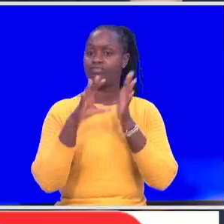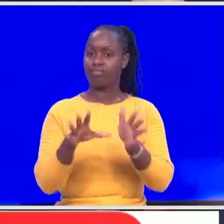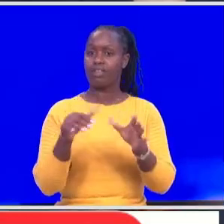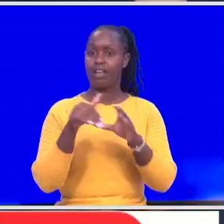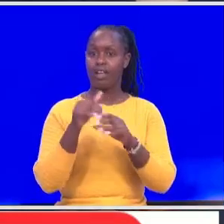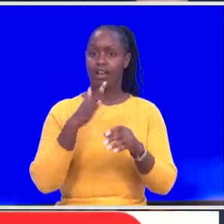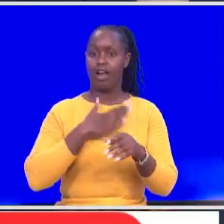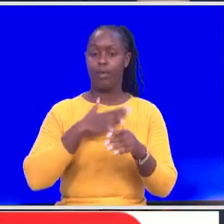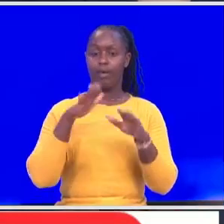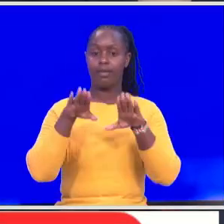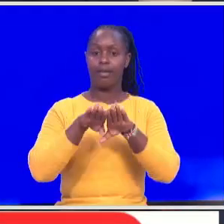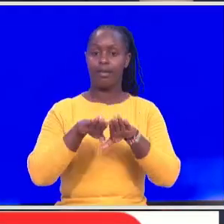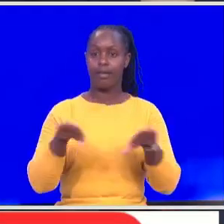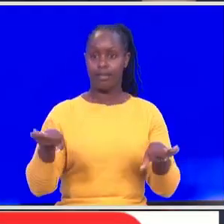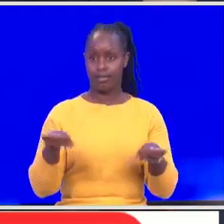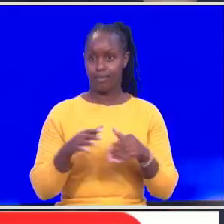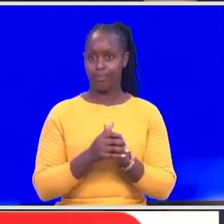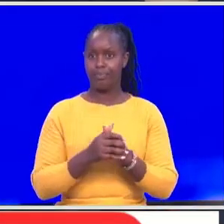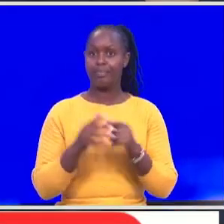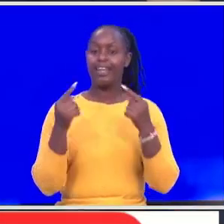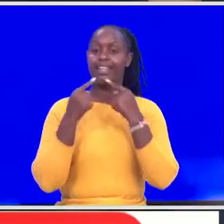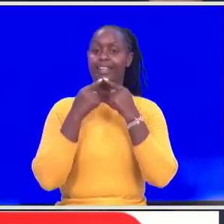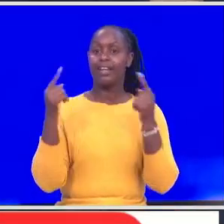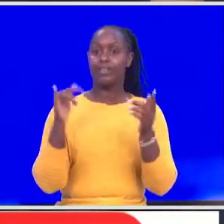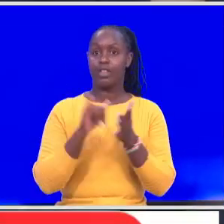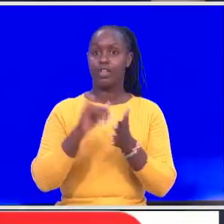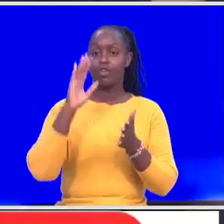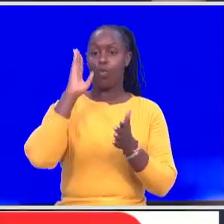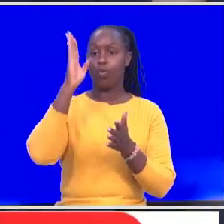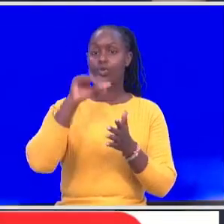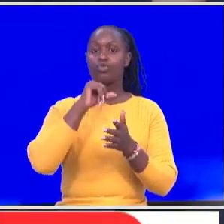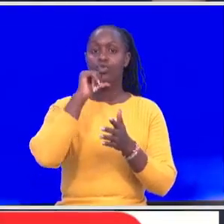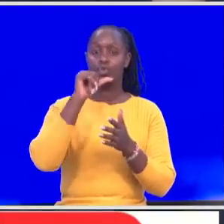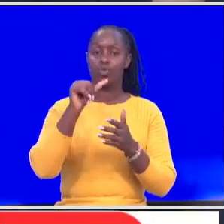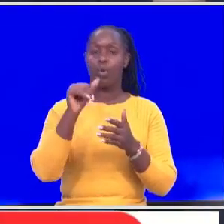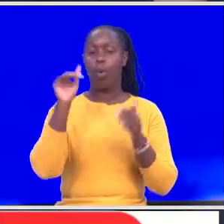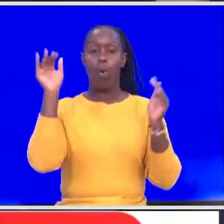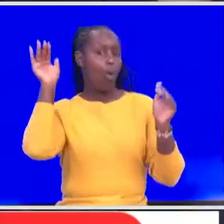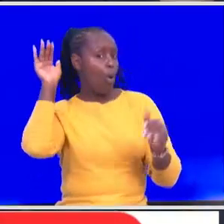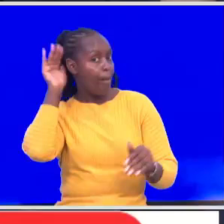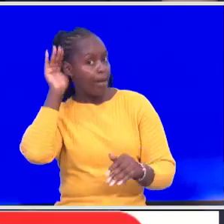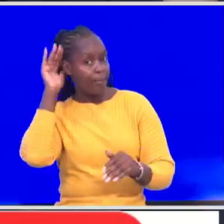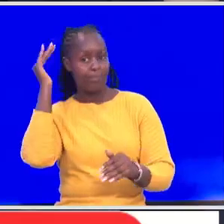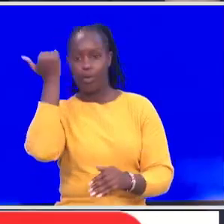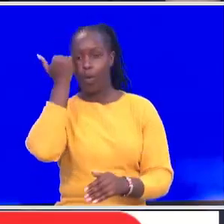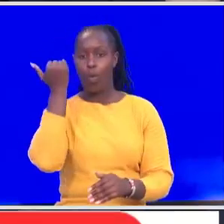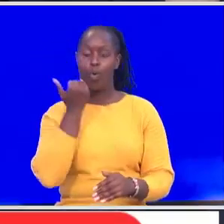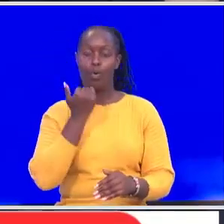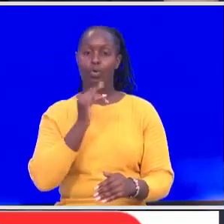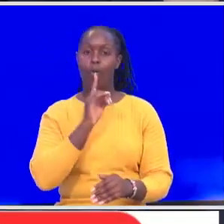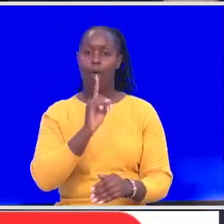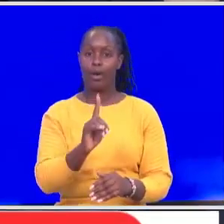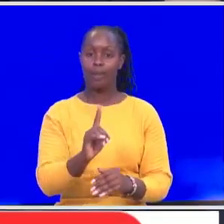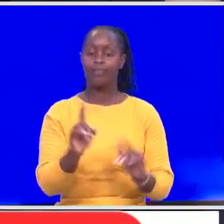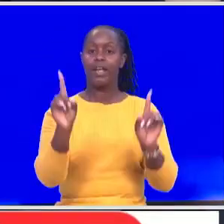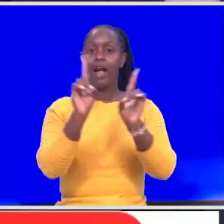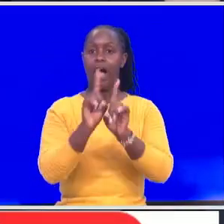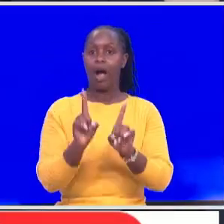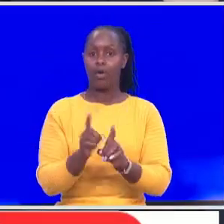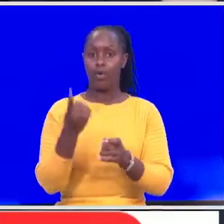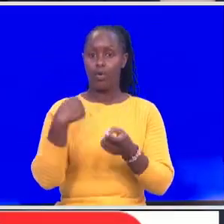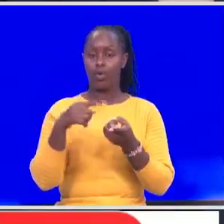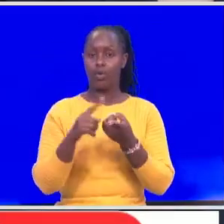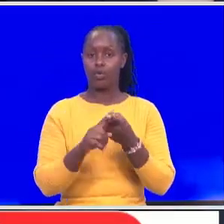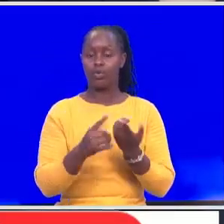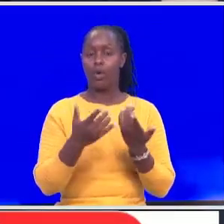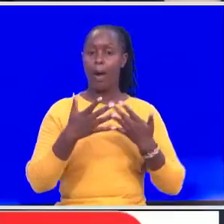The declaration that they will no longer obey court orders and the subsequent actual